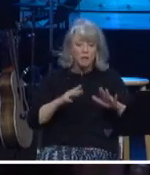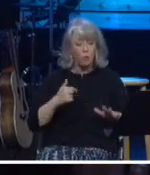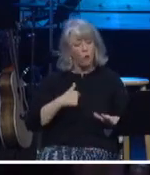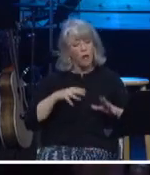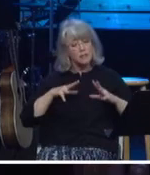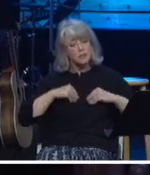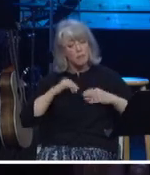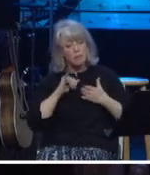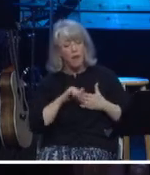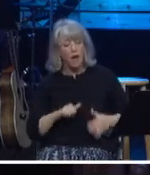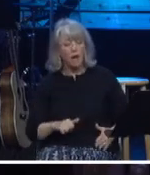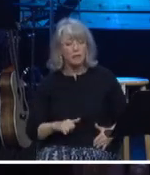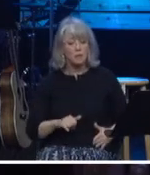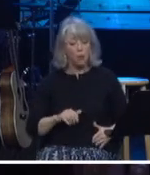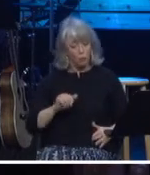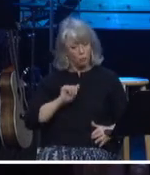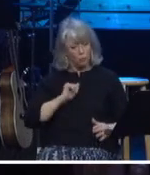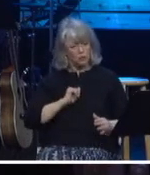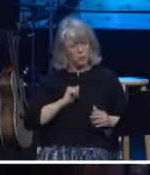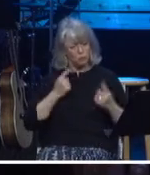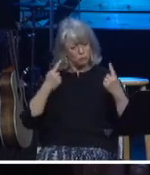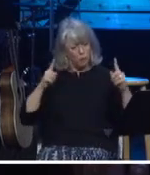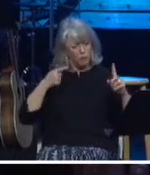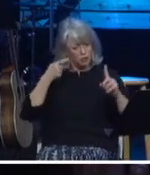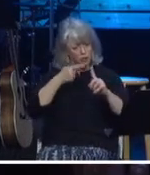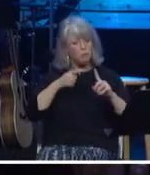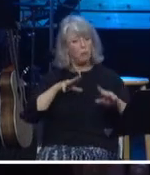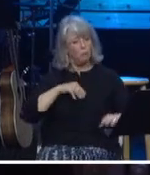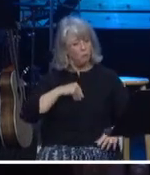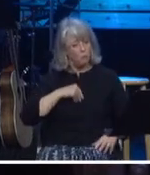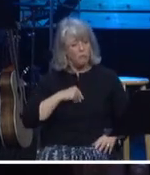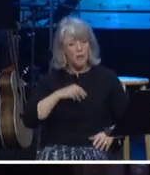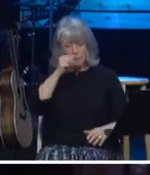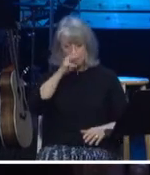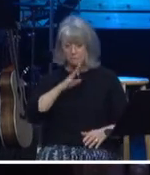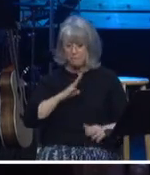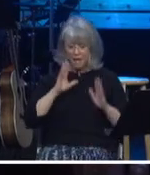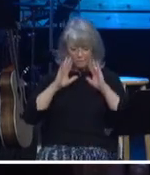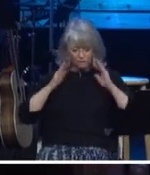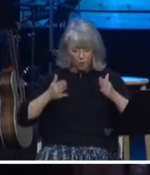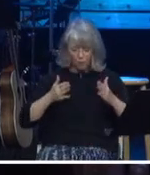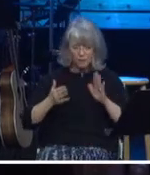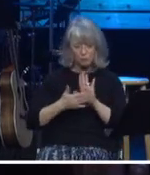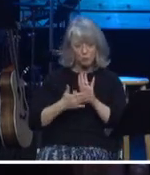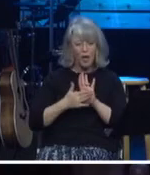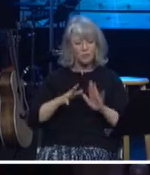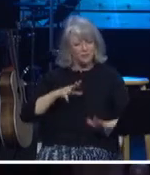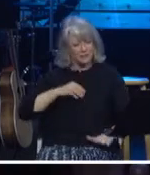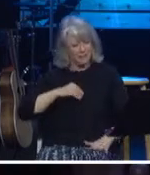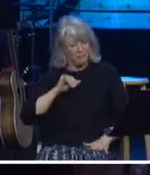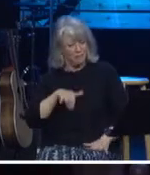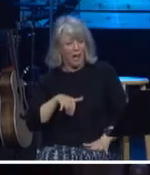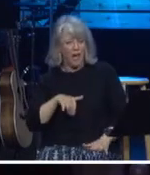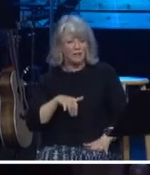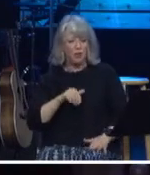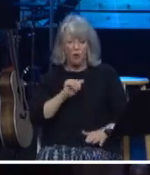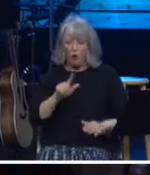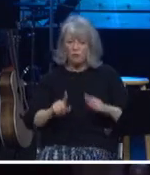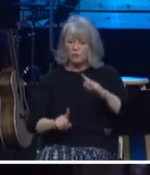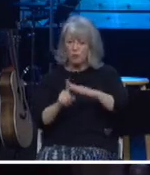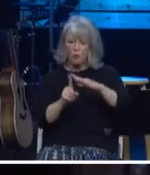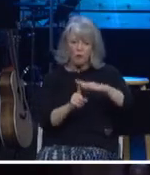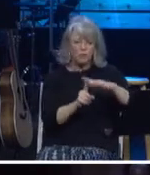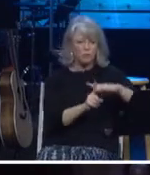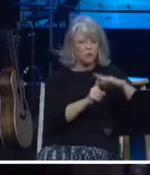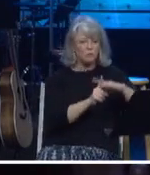the gospel of personal achievement, the gospel of man-centered praise. All of them come, they are